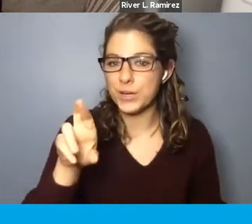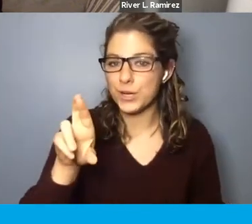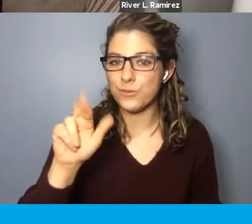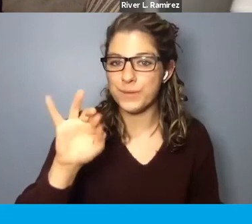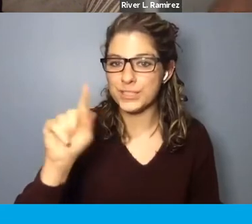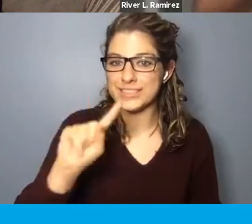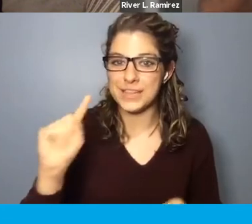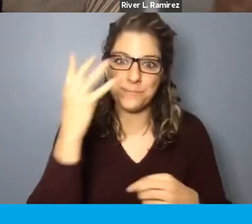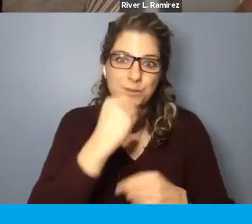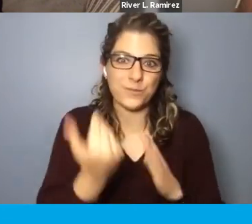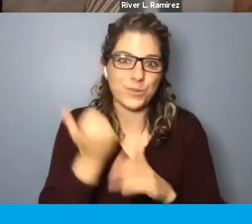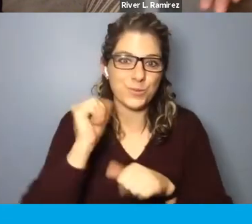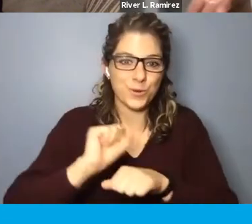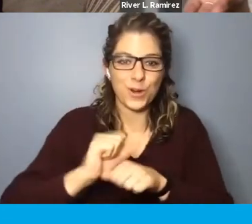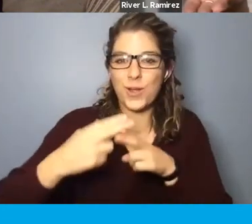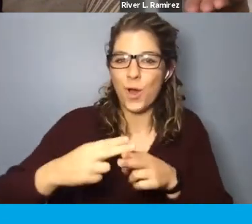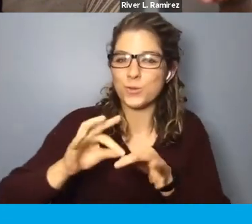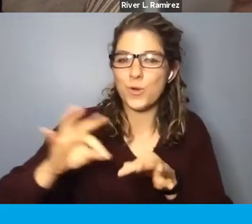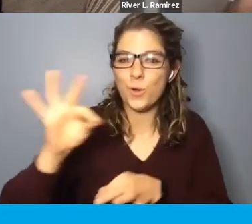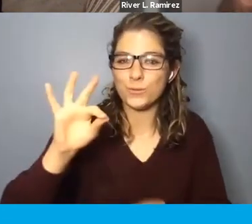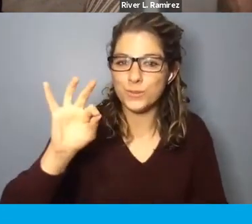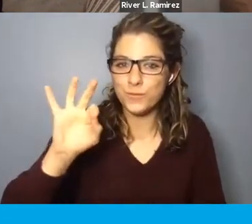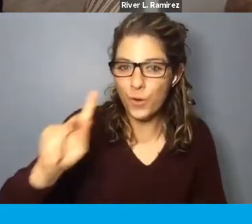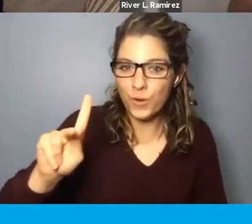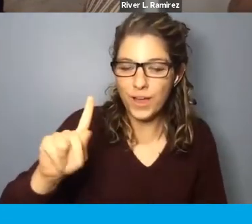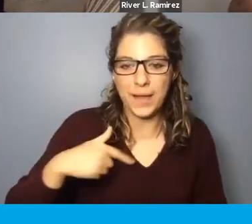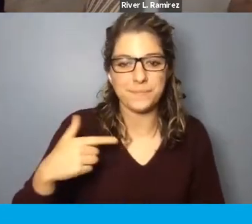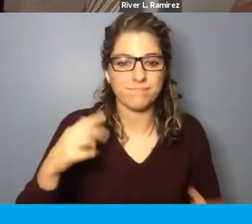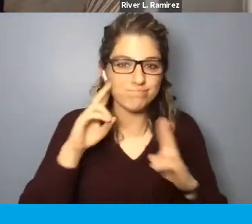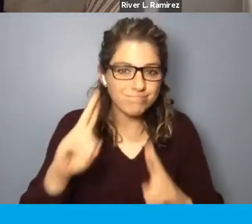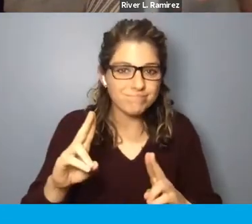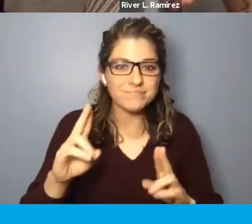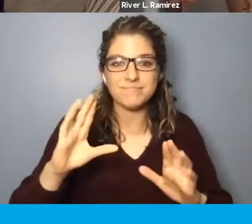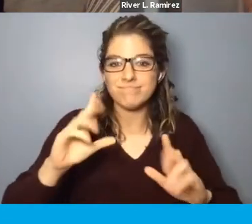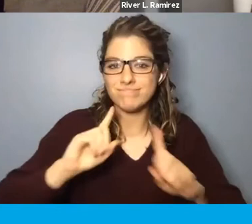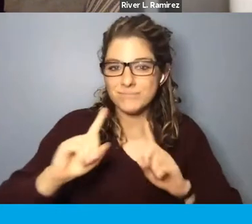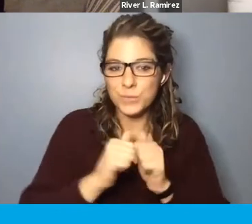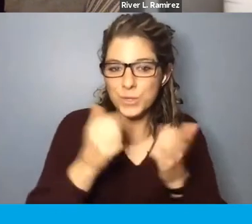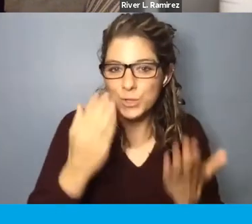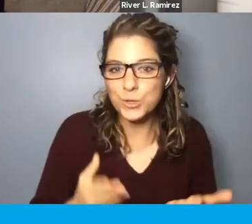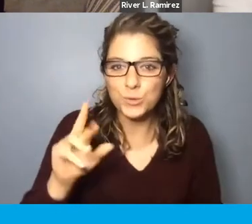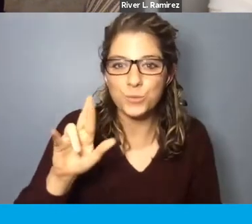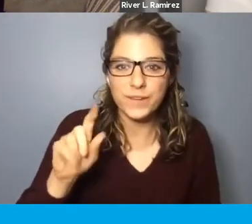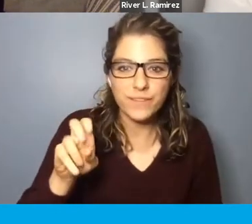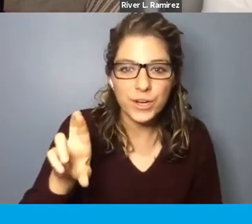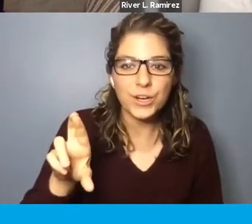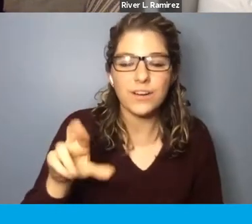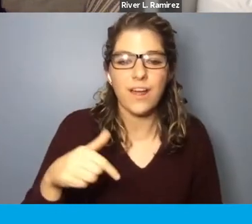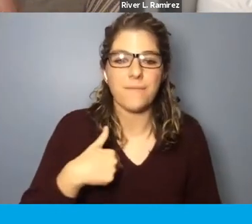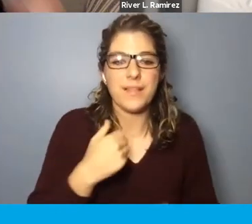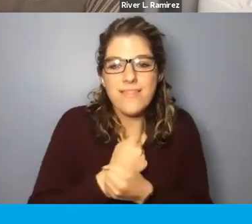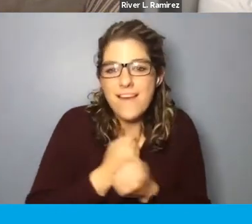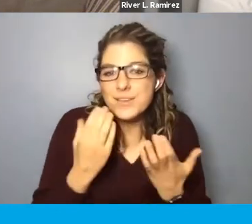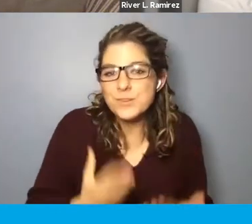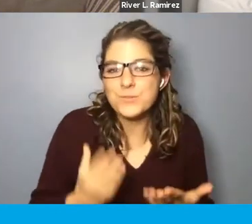work, Ghost Folk. And I'm just really grateful and honored to be in conversation with you, River. I've been loving you and